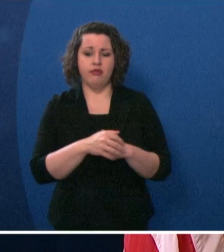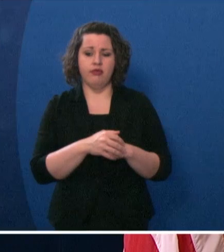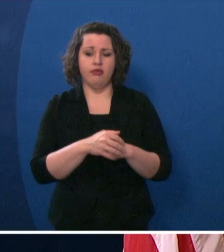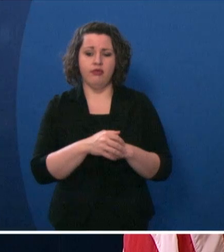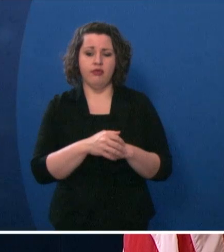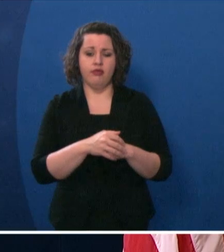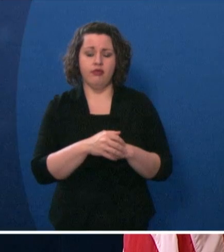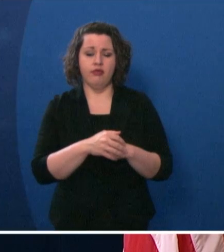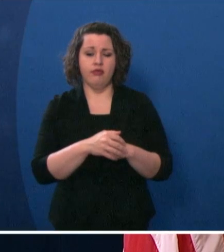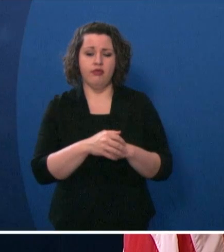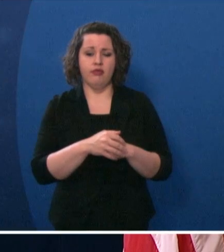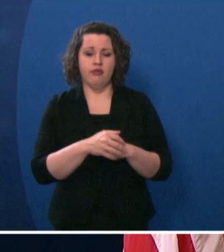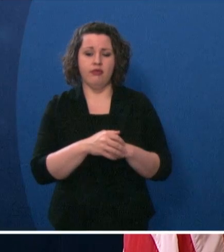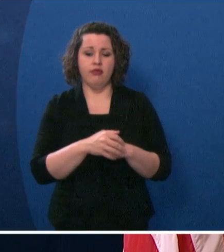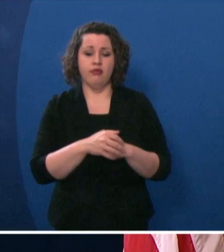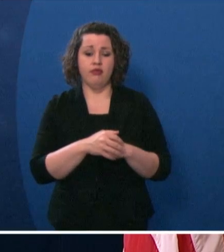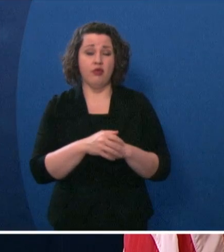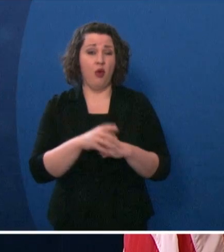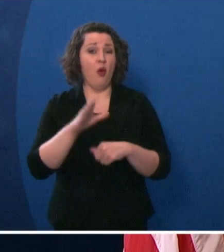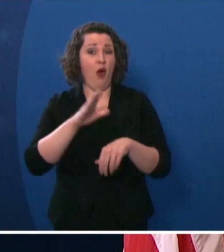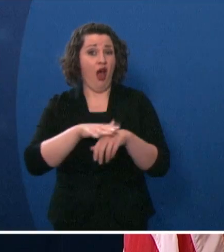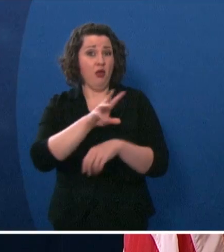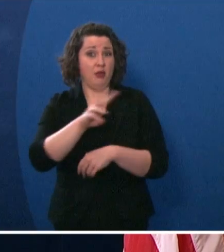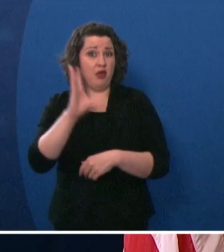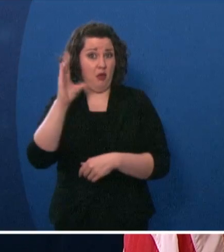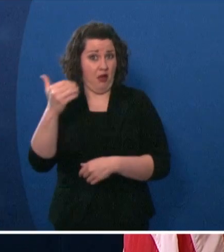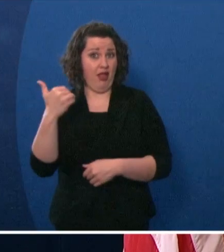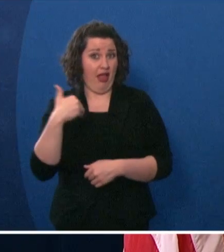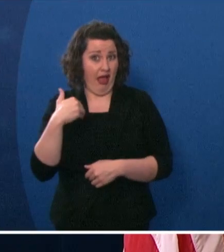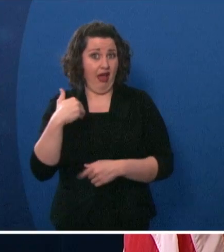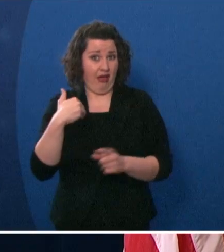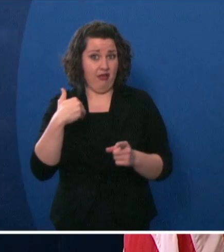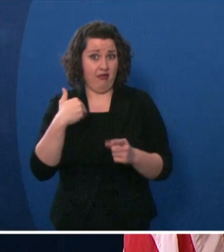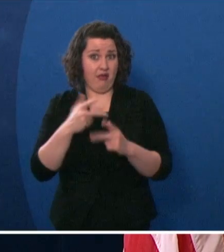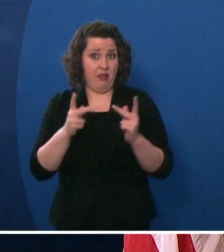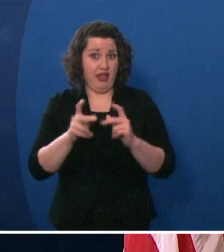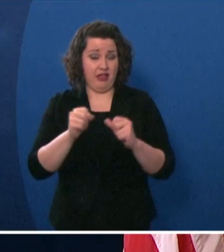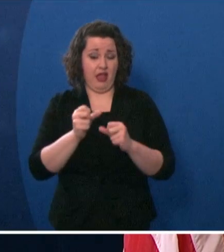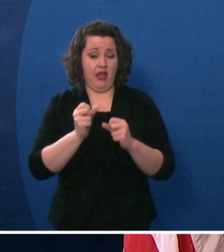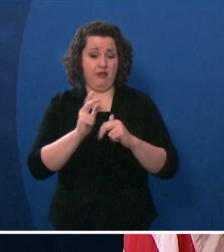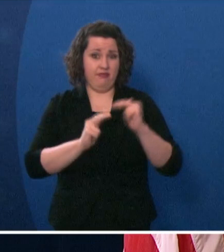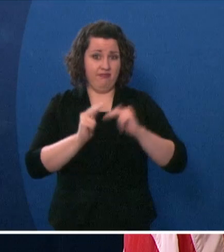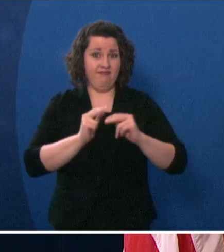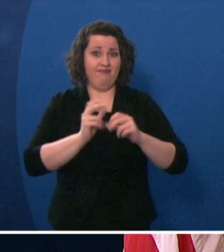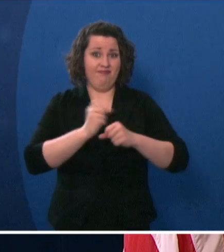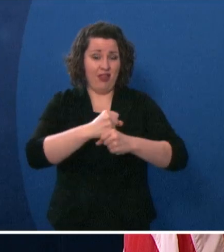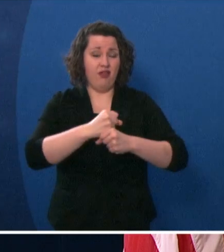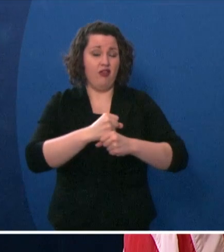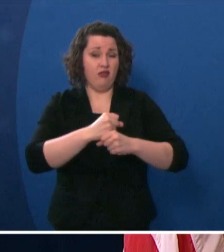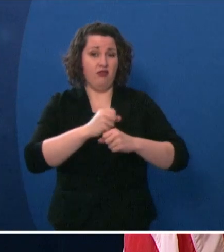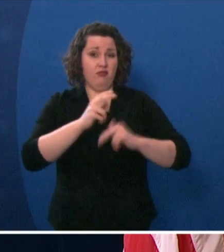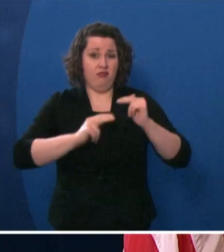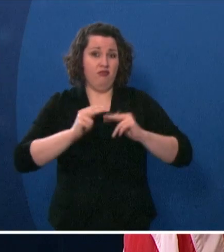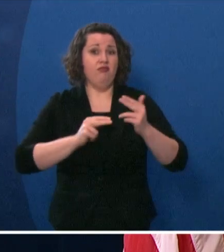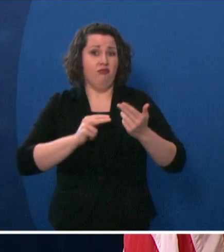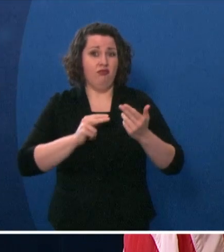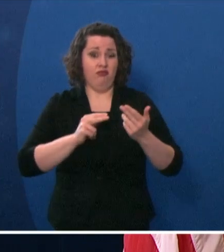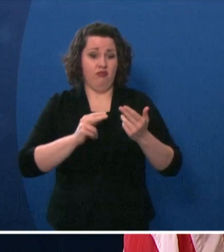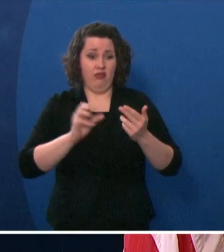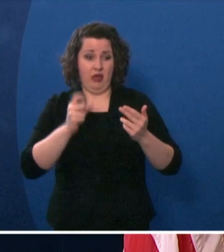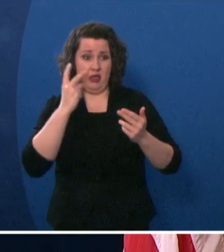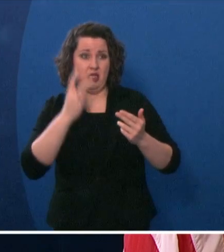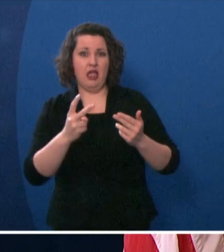a place on the website where you can find that information? Because I know that you guys said that